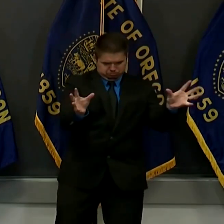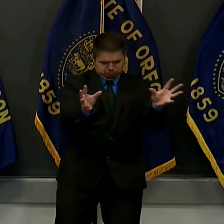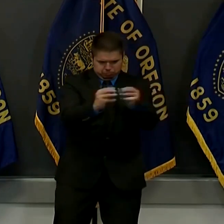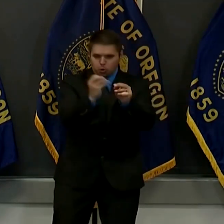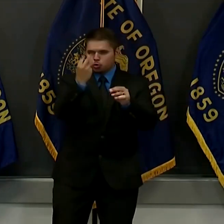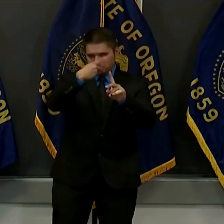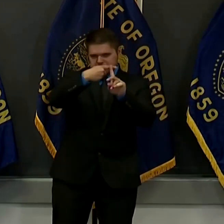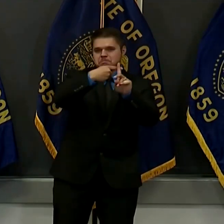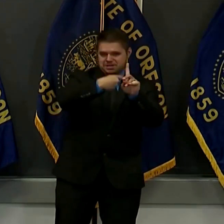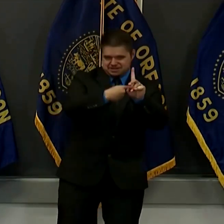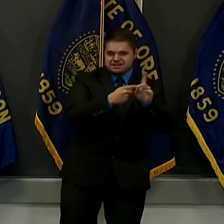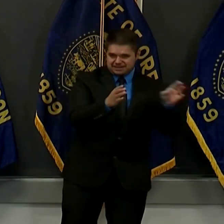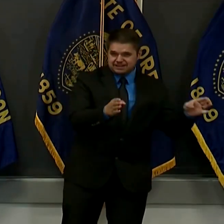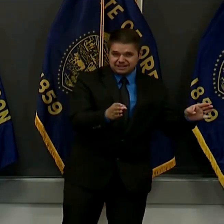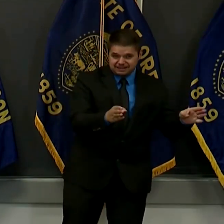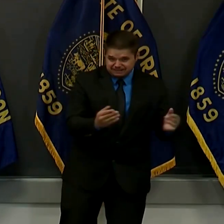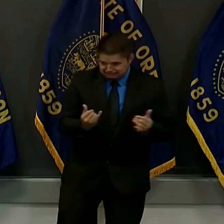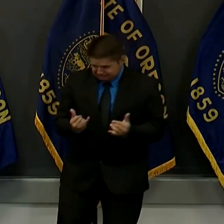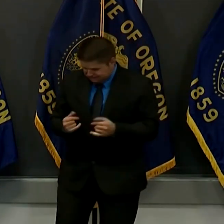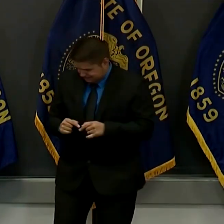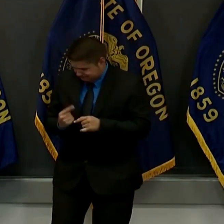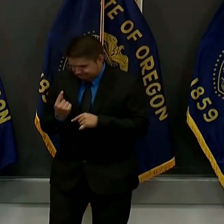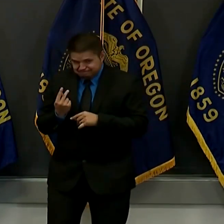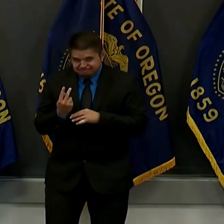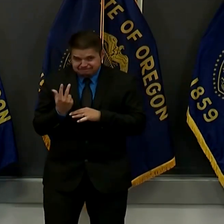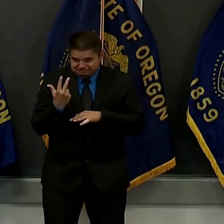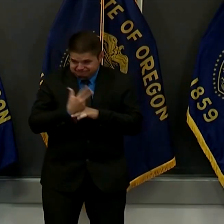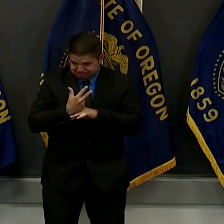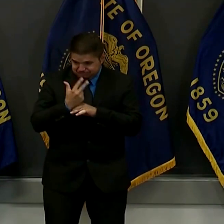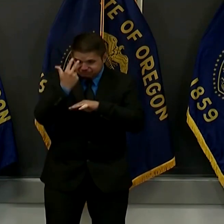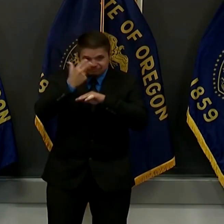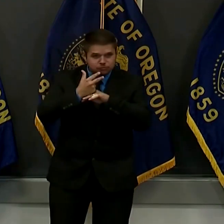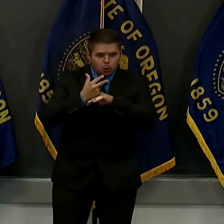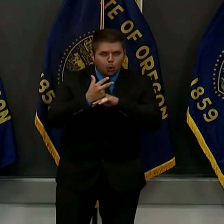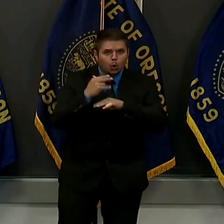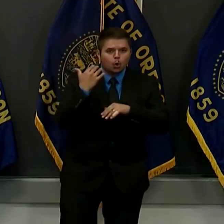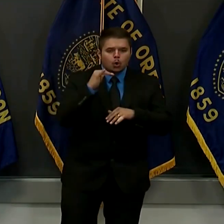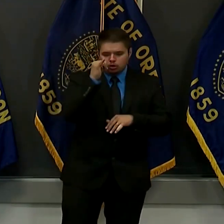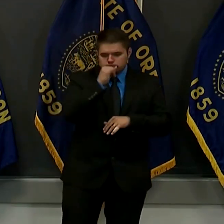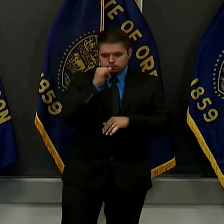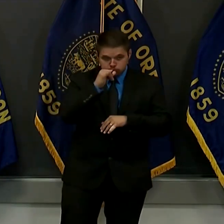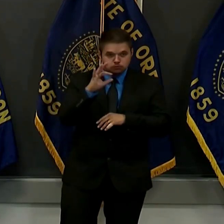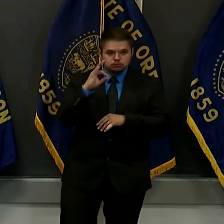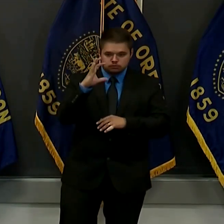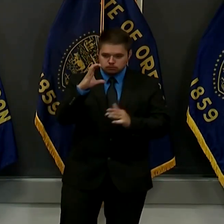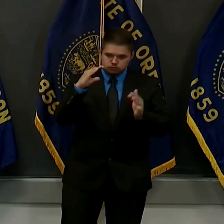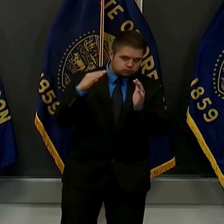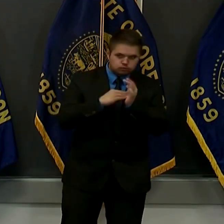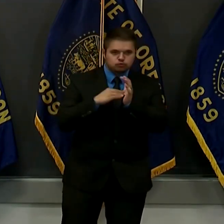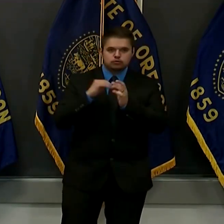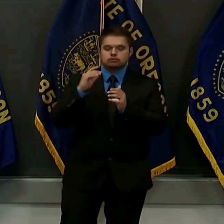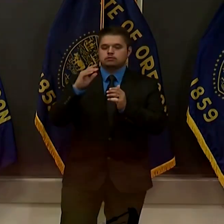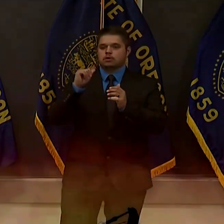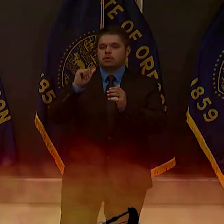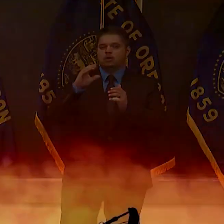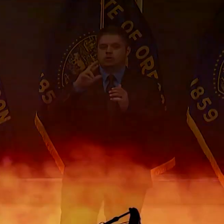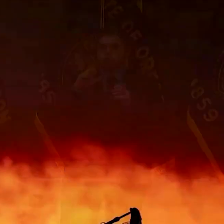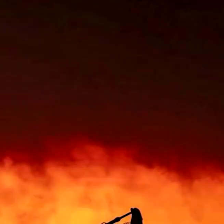an entire year. We've seen that nearly double in the past